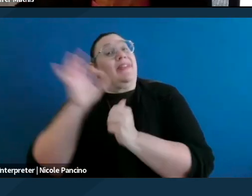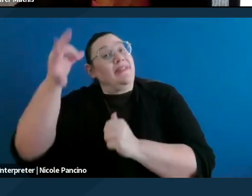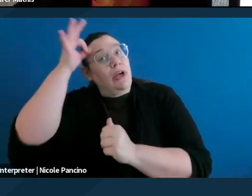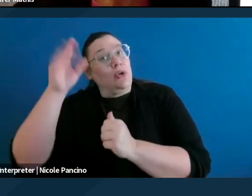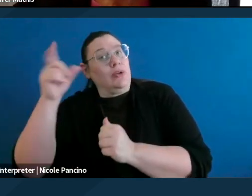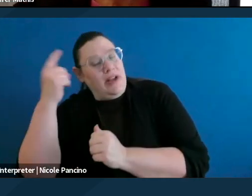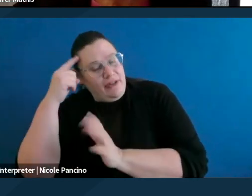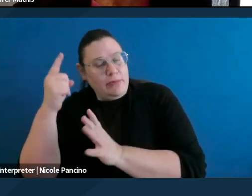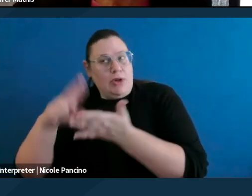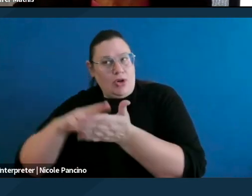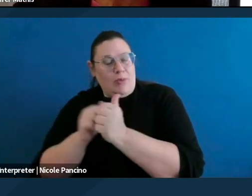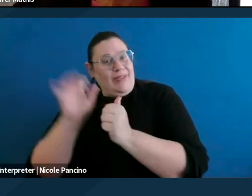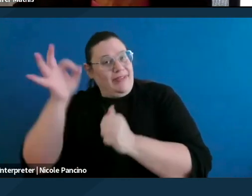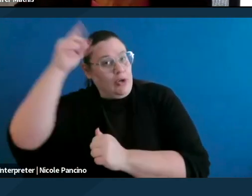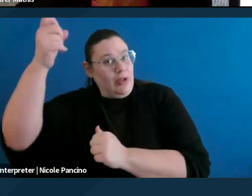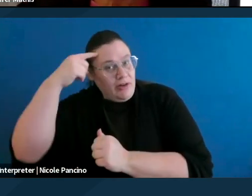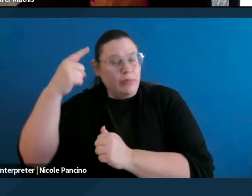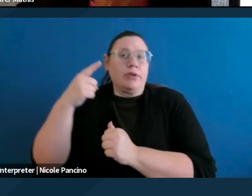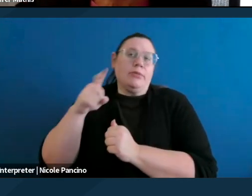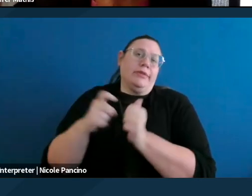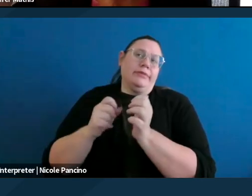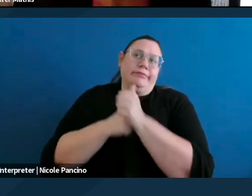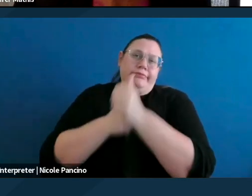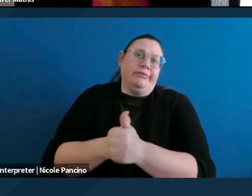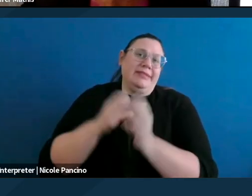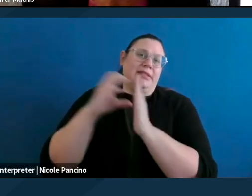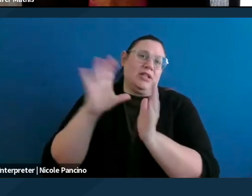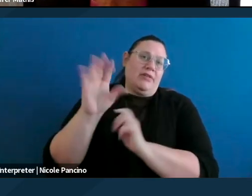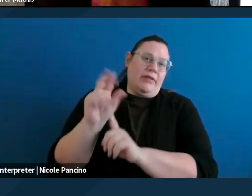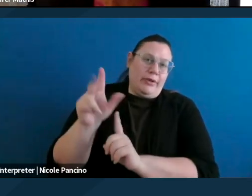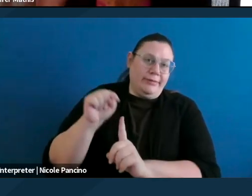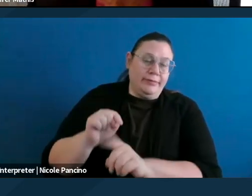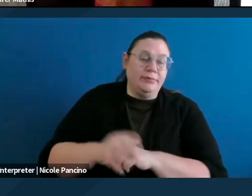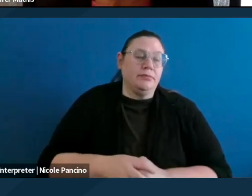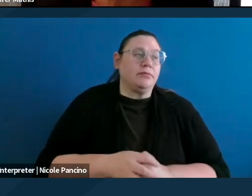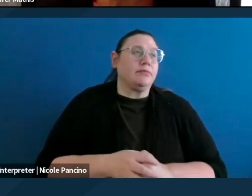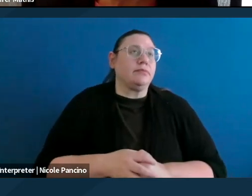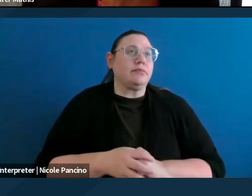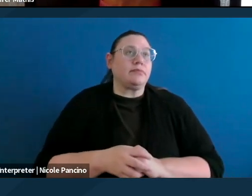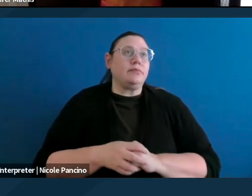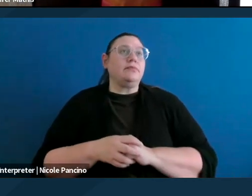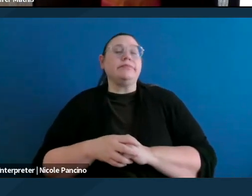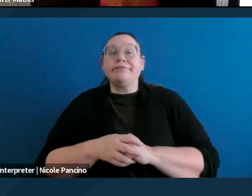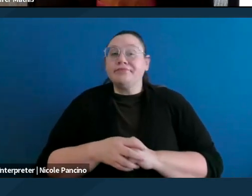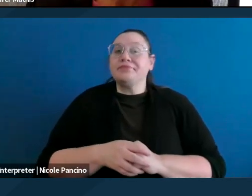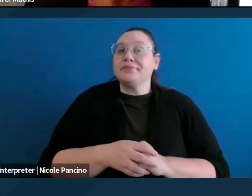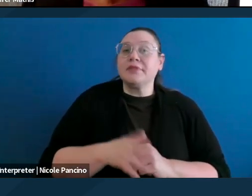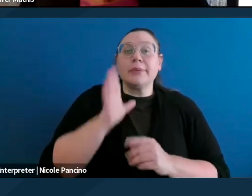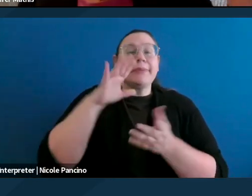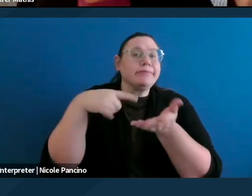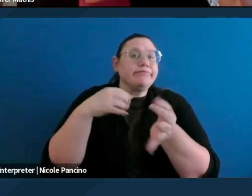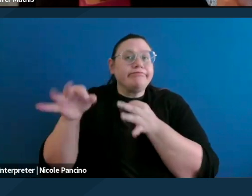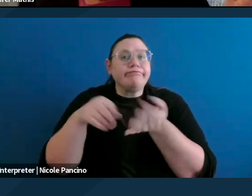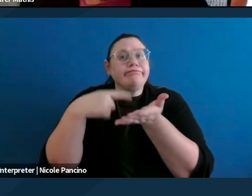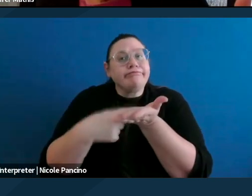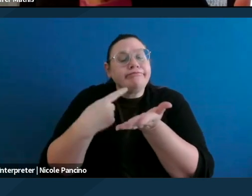covered by uh, Section 503. As we will talk about in the regulations,